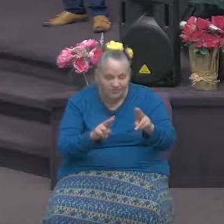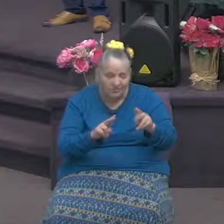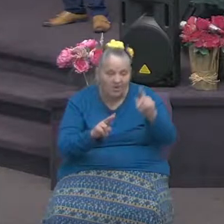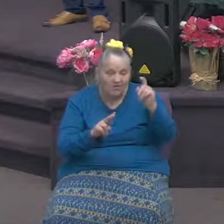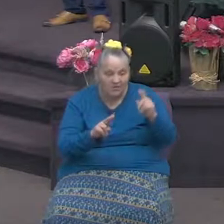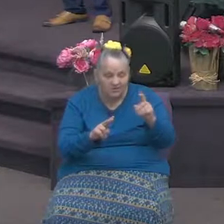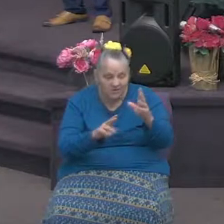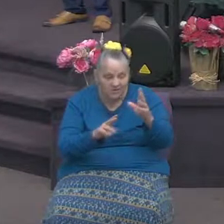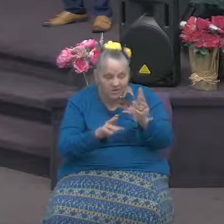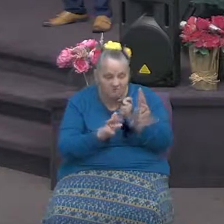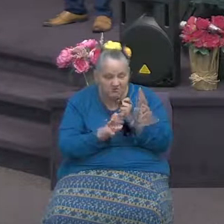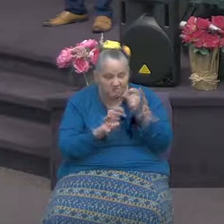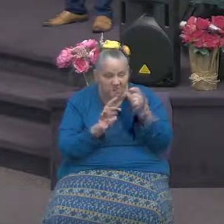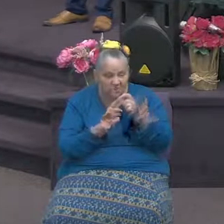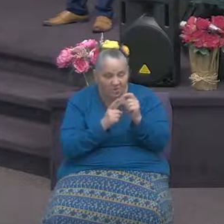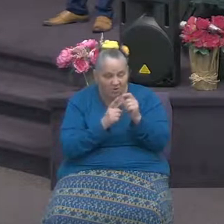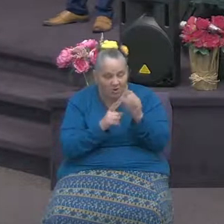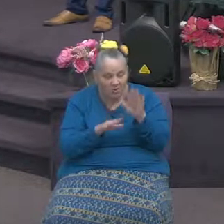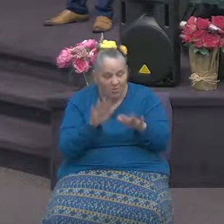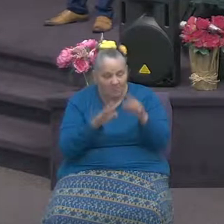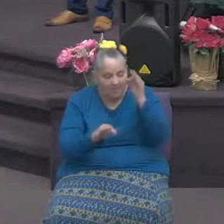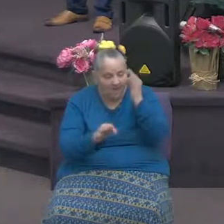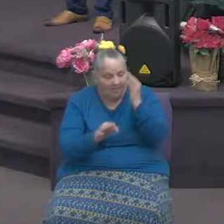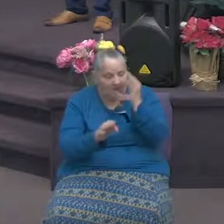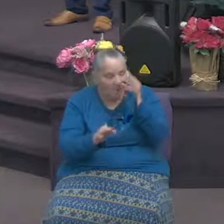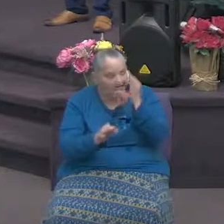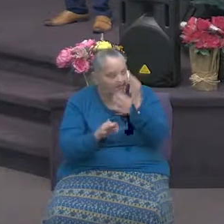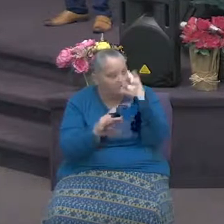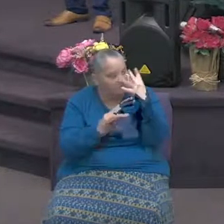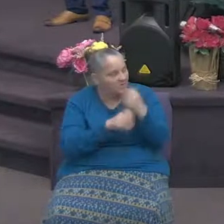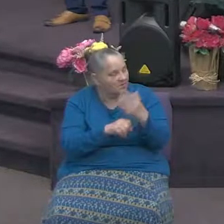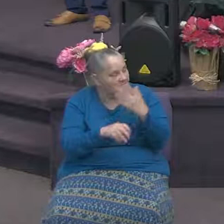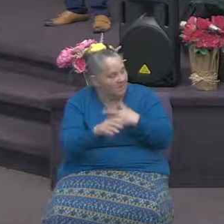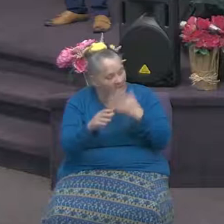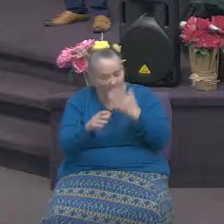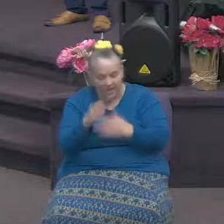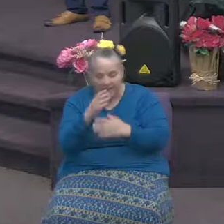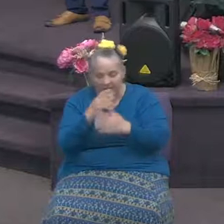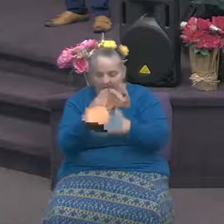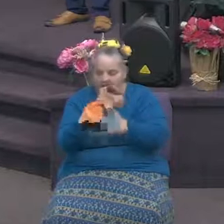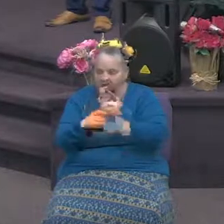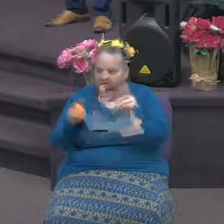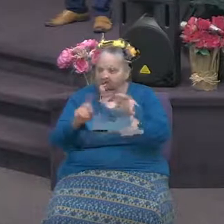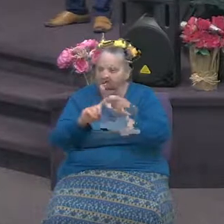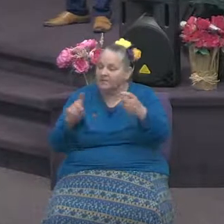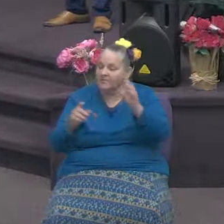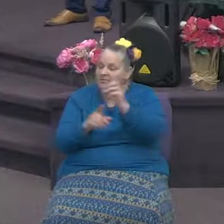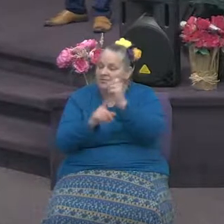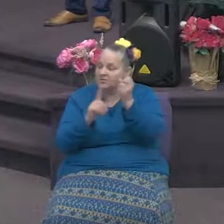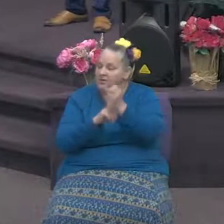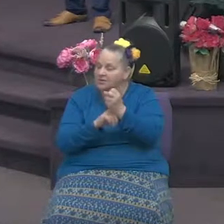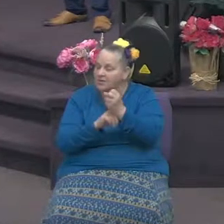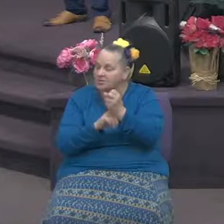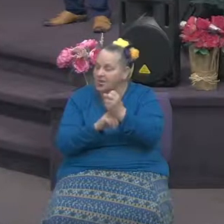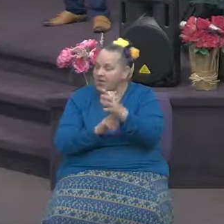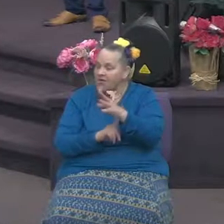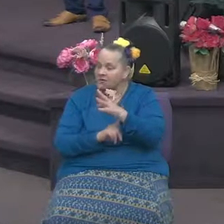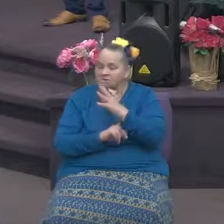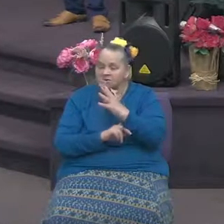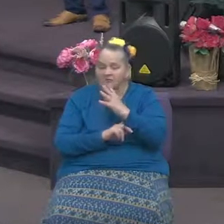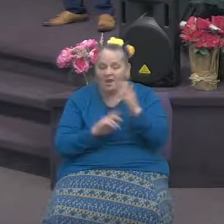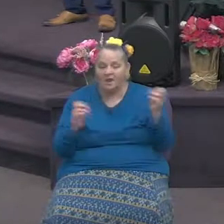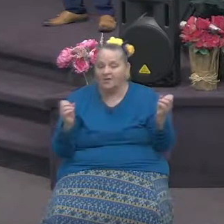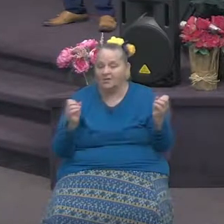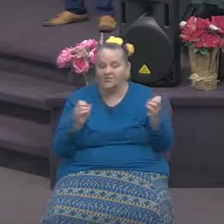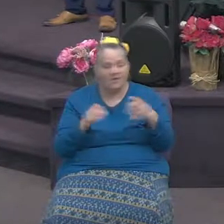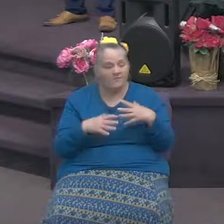grip onto my word and you must walk by faith and you must trust my hand to deliver you from the situation. I have told you, fear